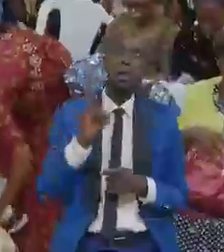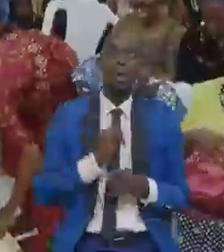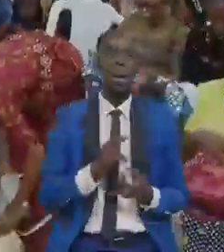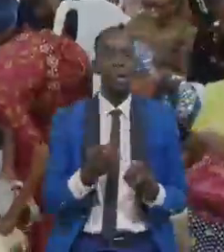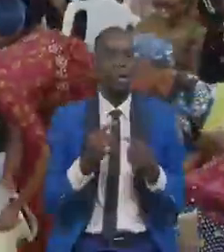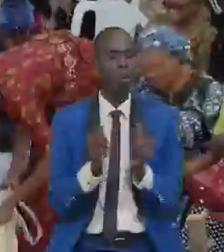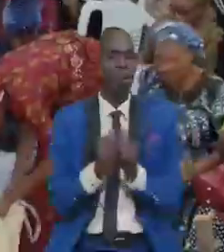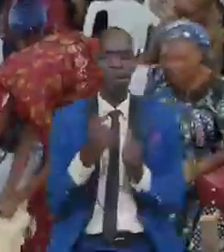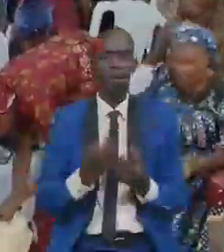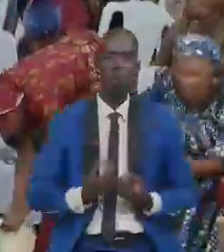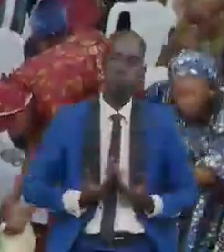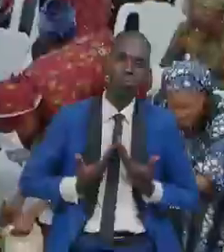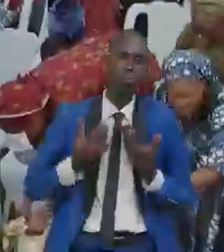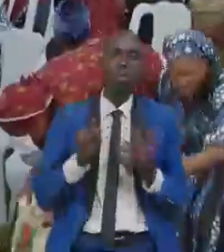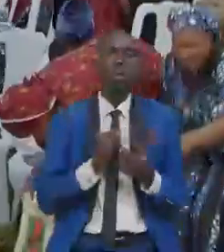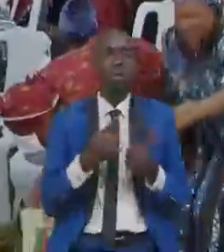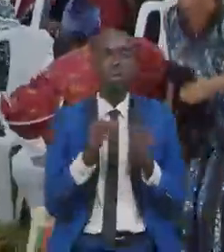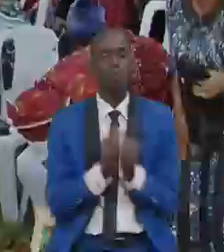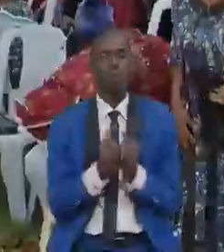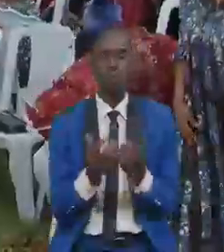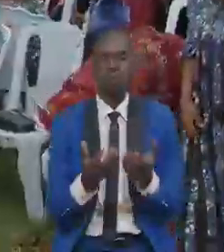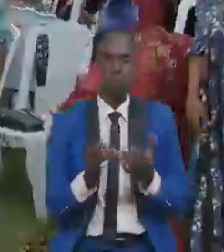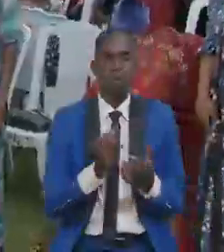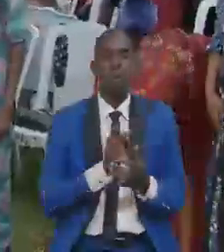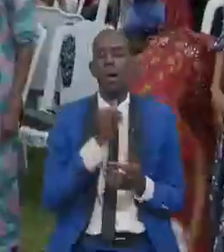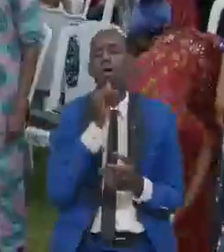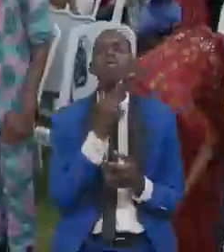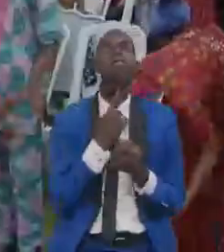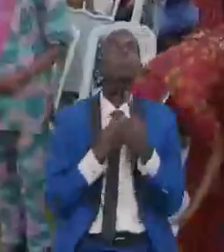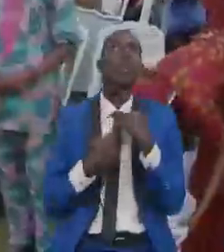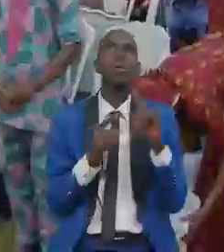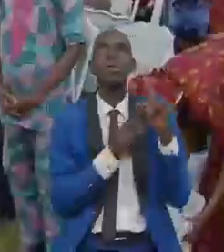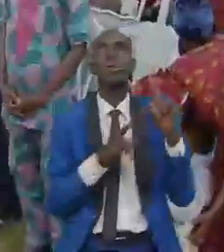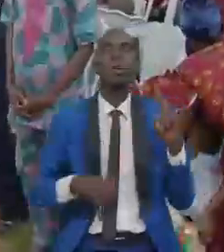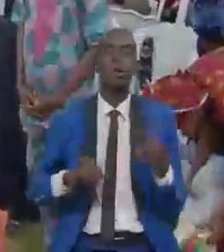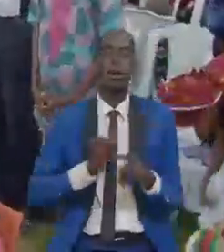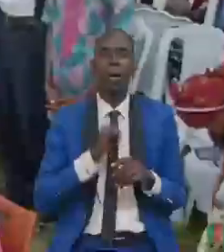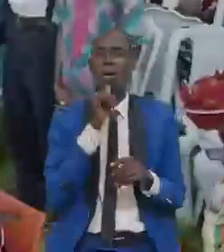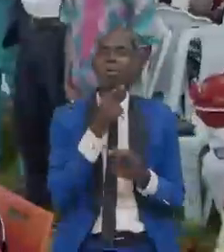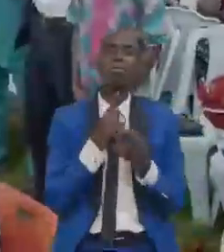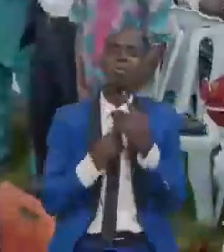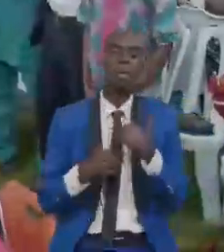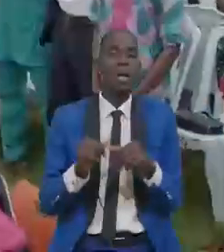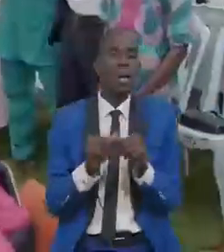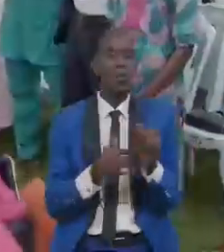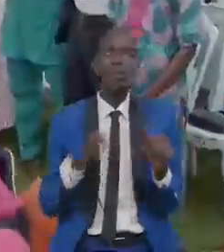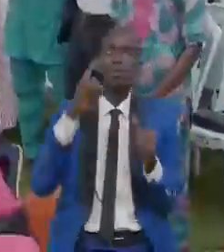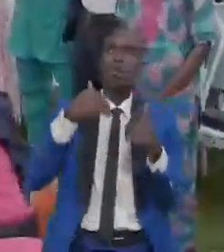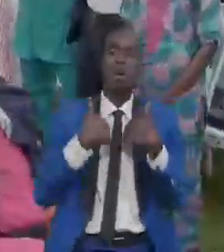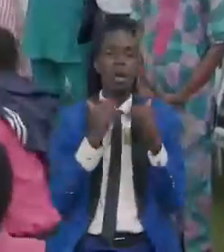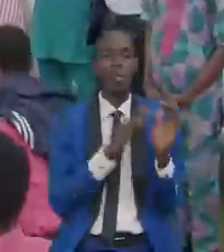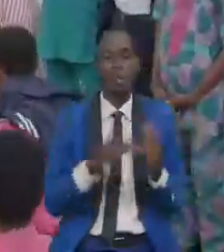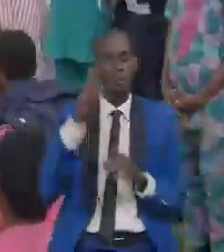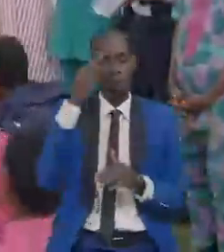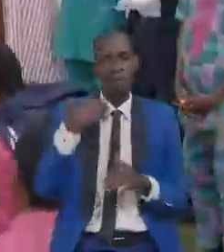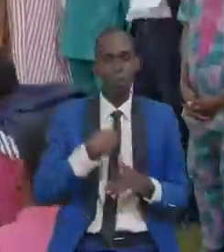passion. I come with thirst. I am thirsty, Lord. I am thirsty, Lord. And everything you have for me, you're going to